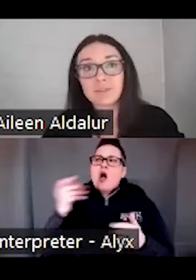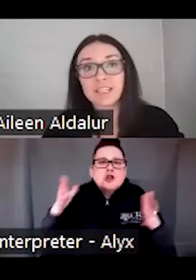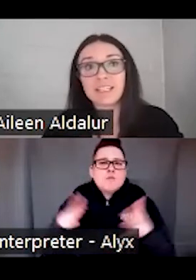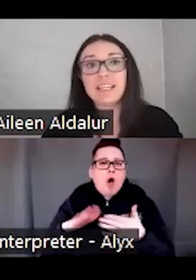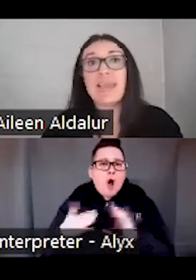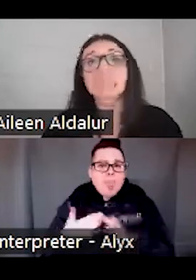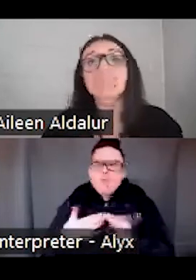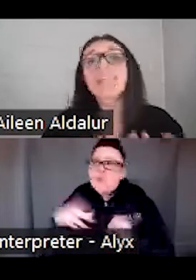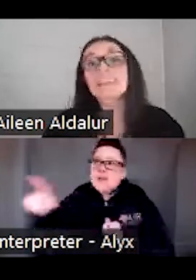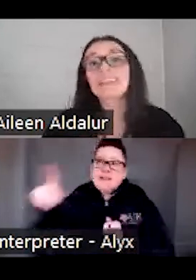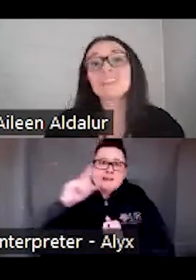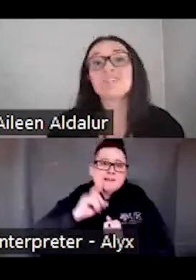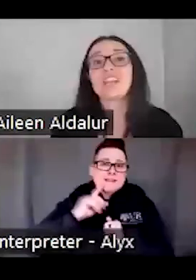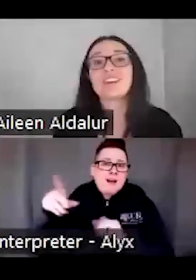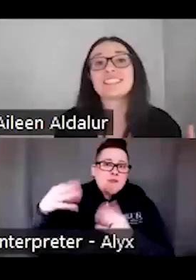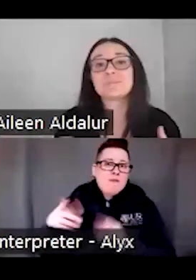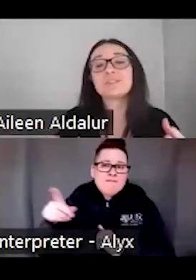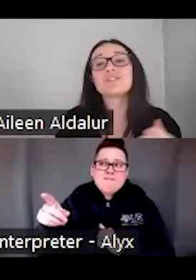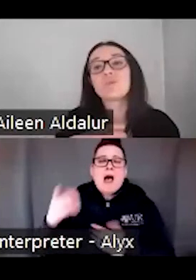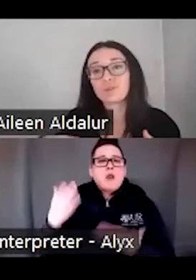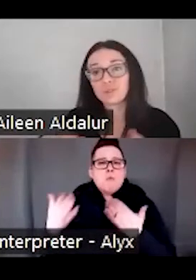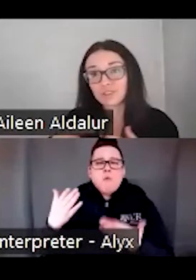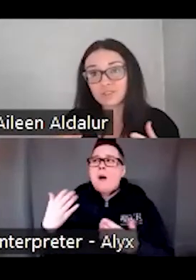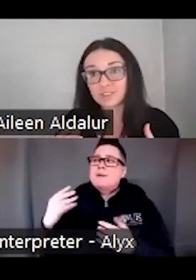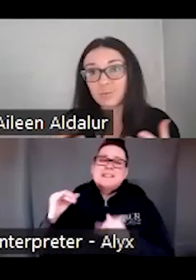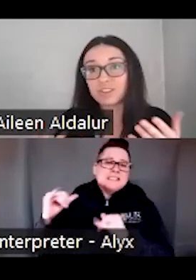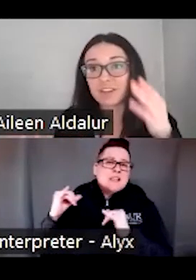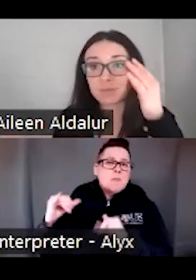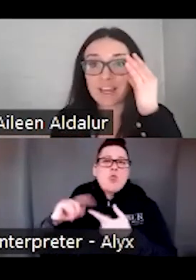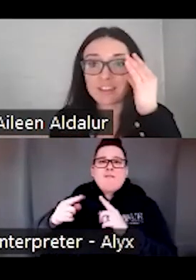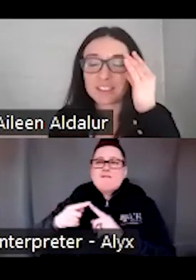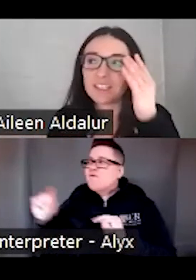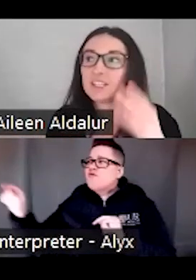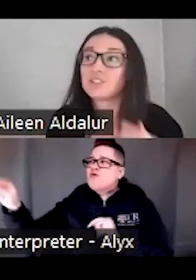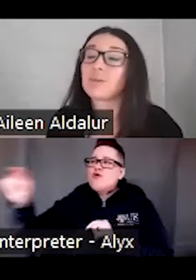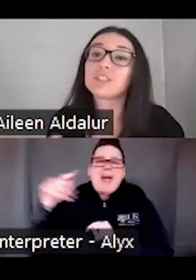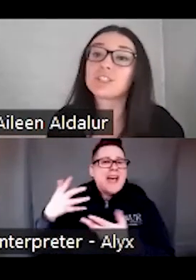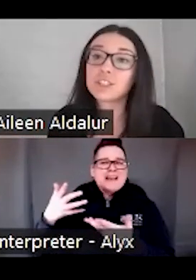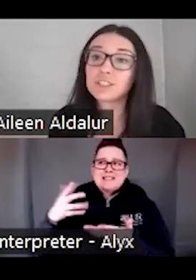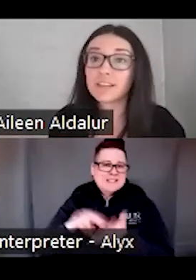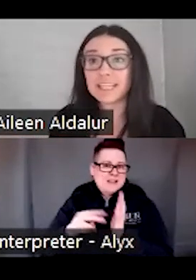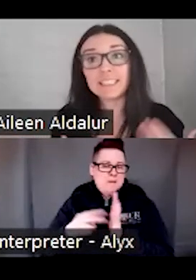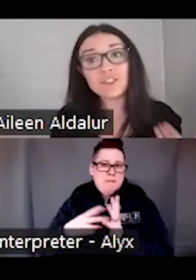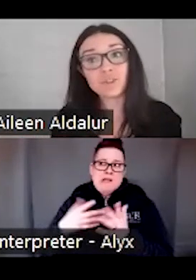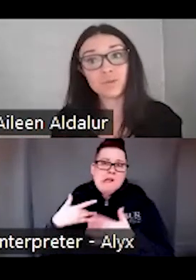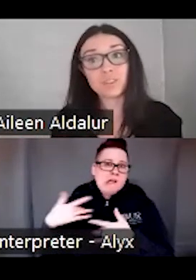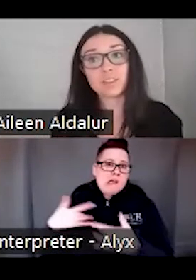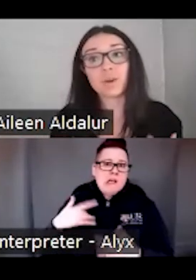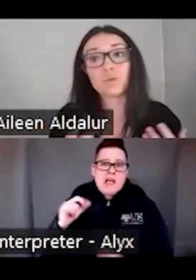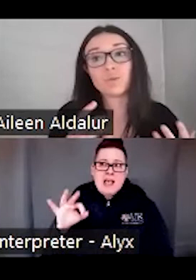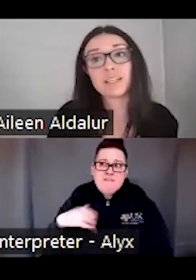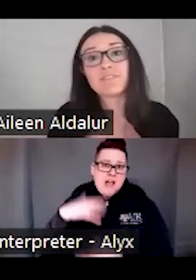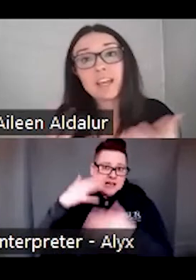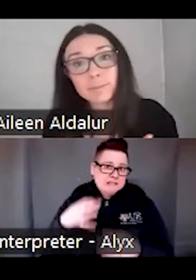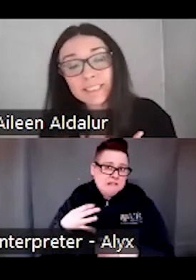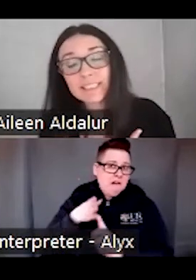the deaf community and the likelihood of sharing similar social circles with their deaf providers. They were concerned that if they did choose to